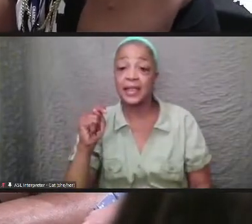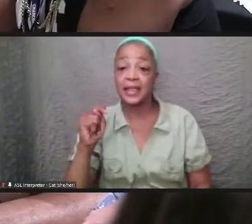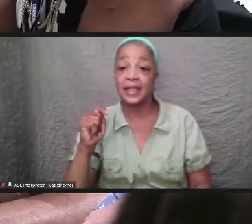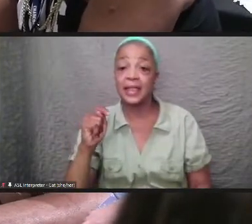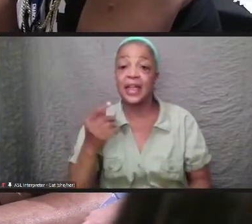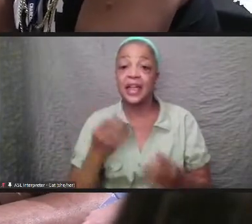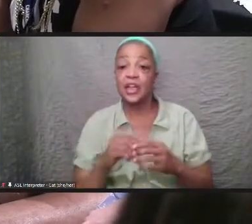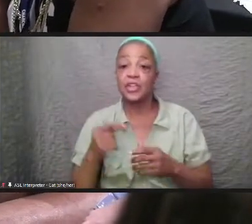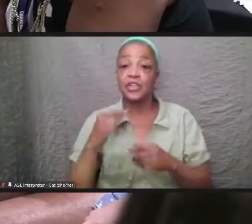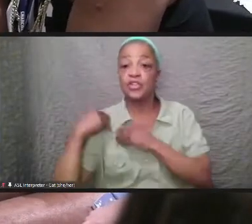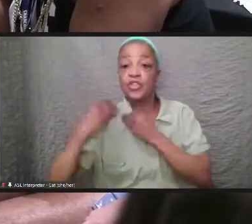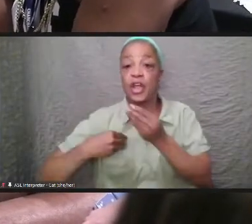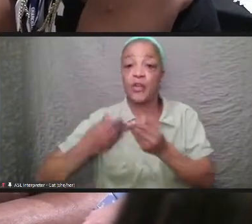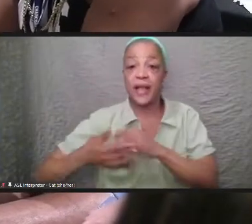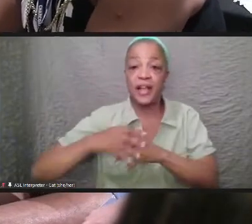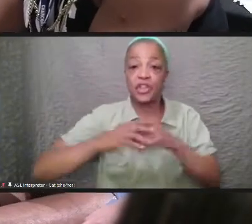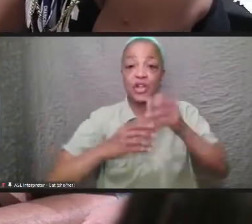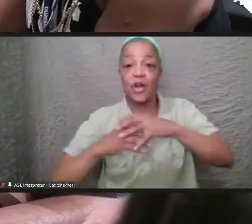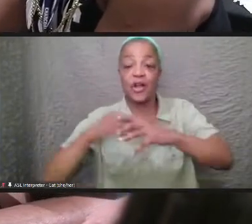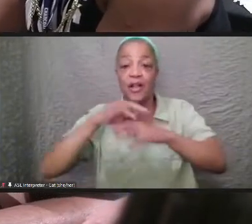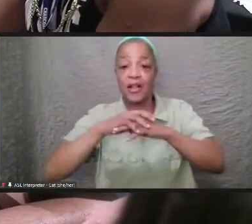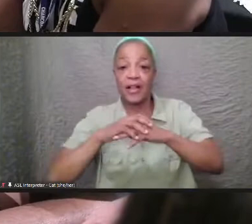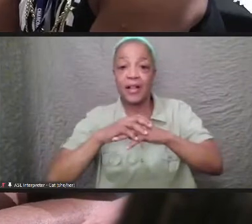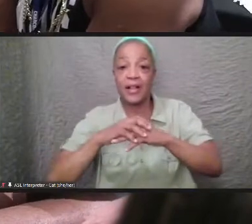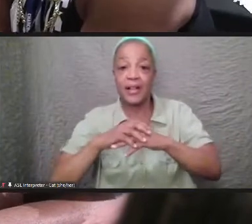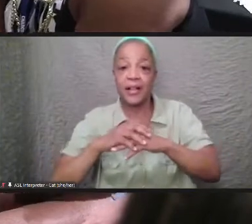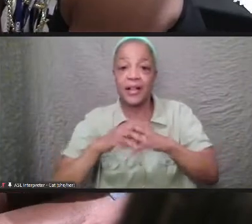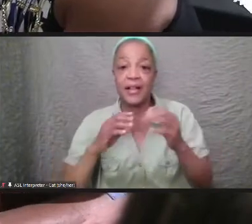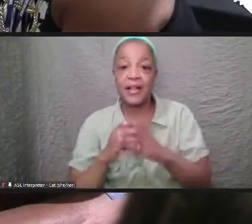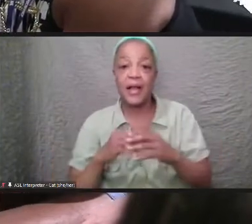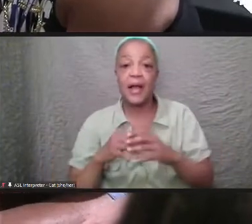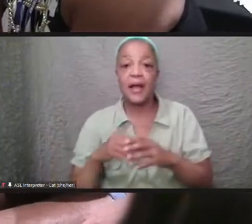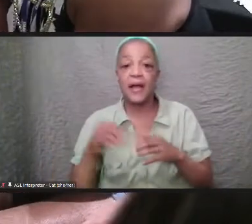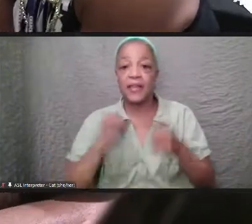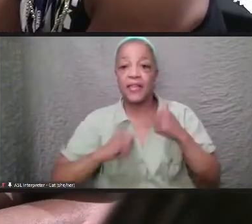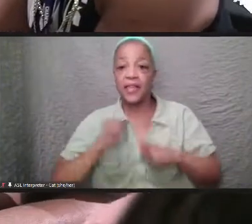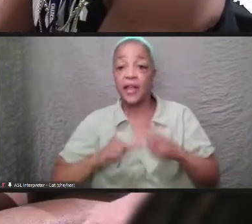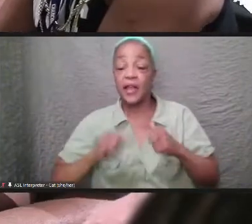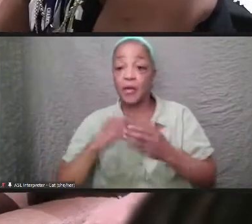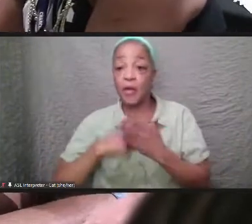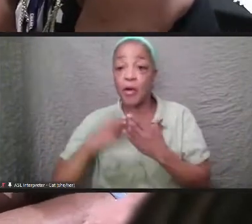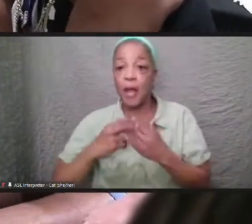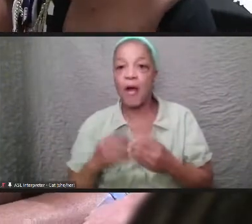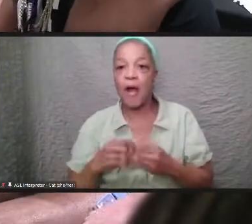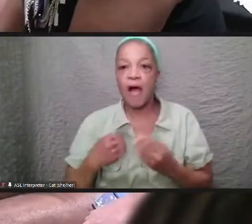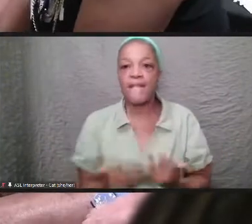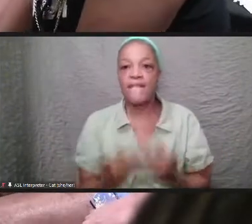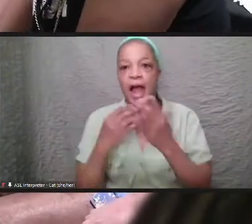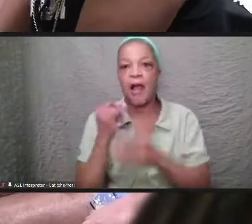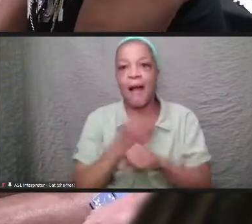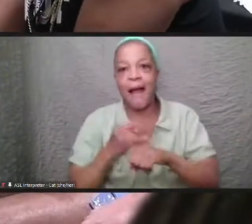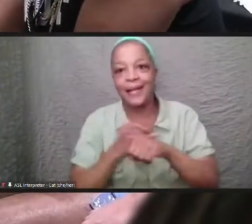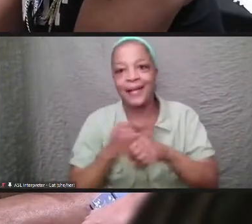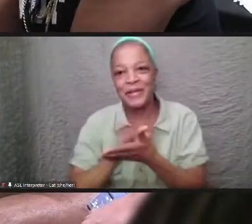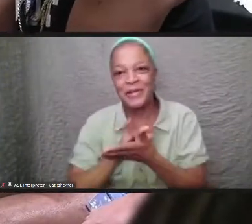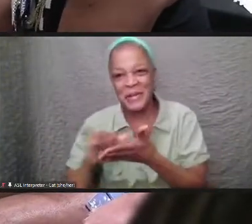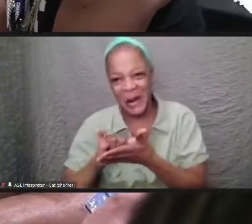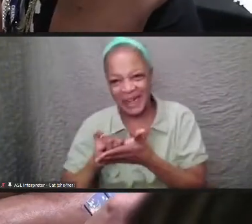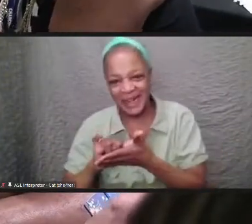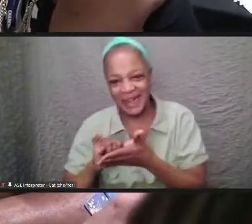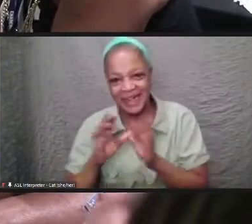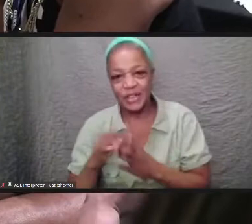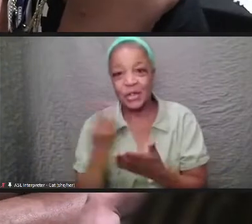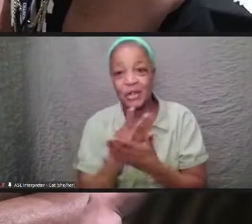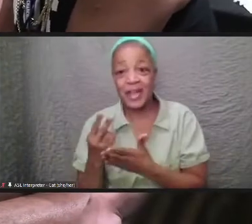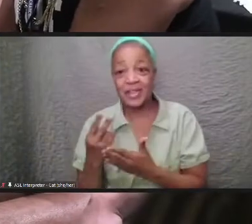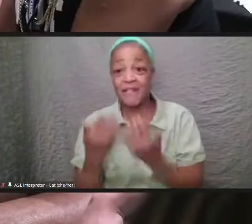intergenerational wall-based theater program on Fire Island. And so I spent 2 weeks on